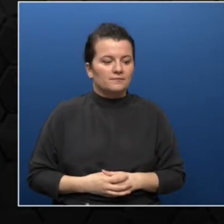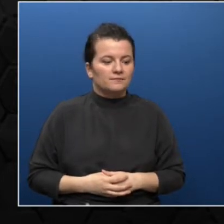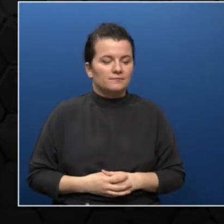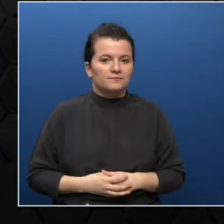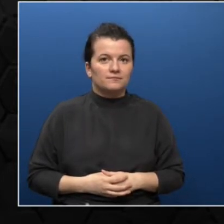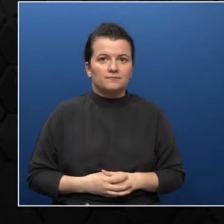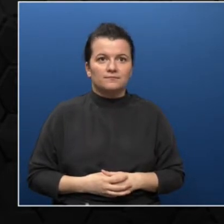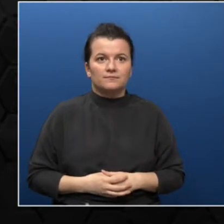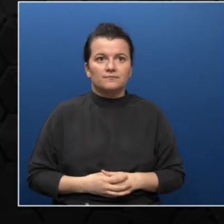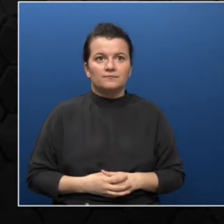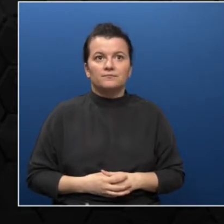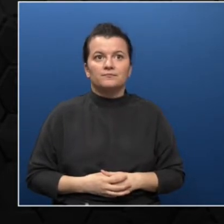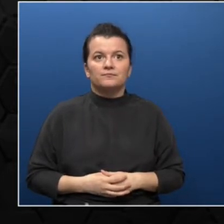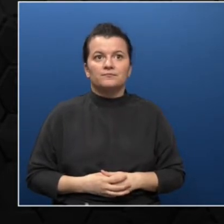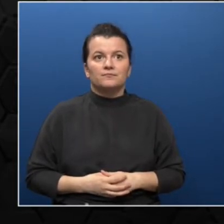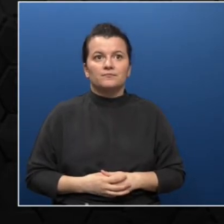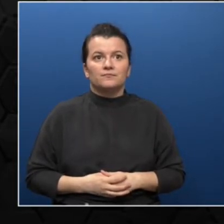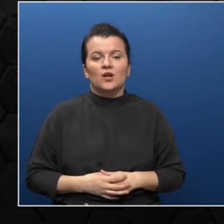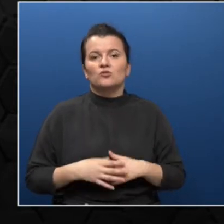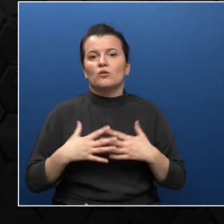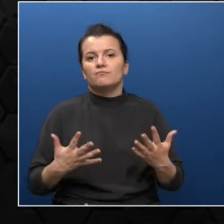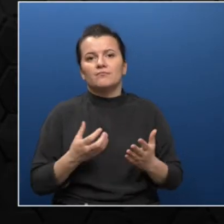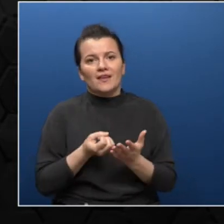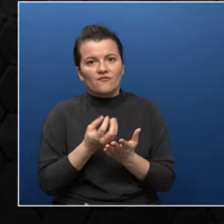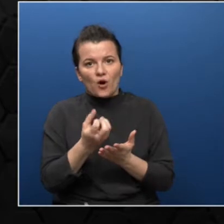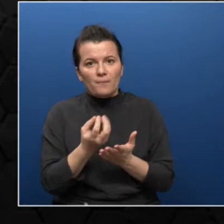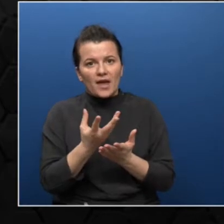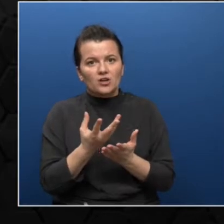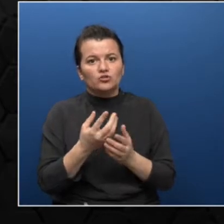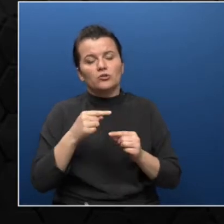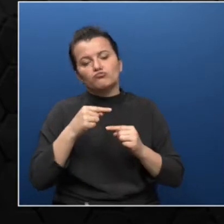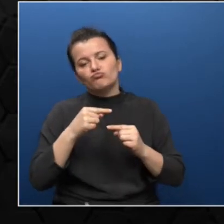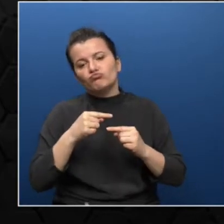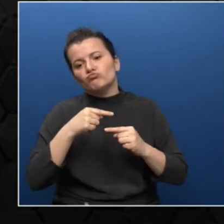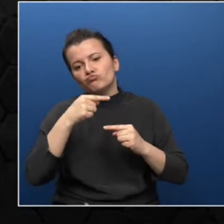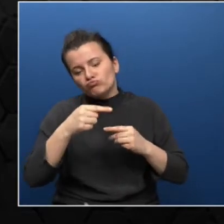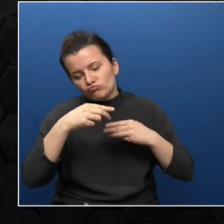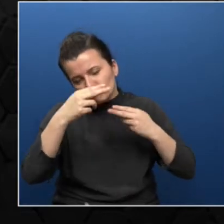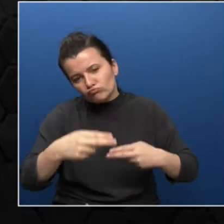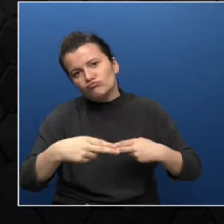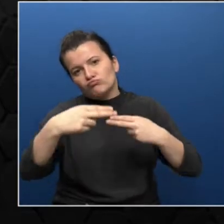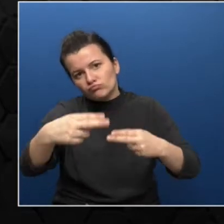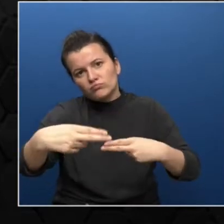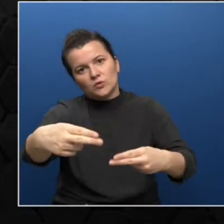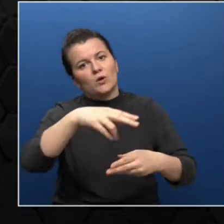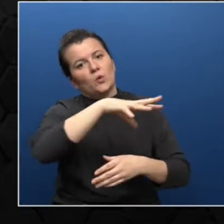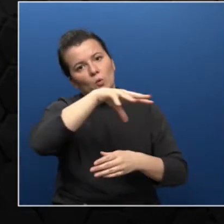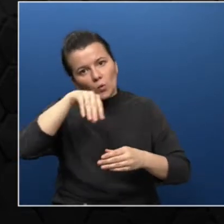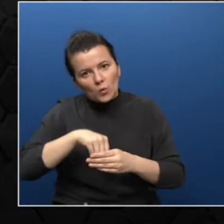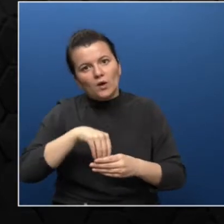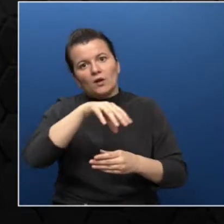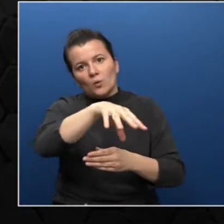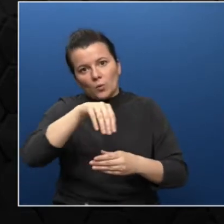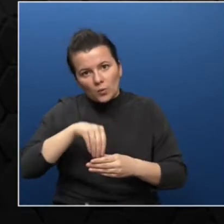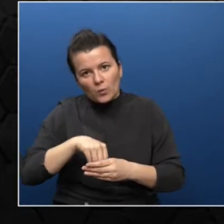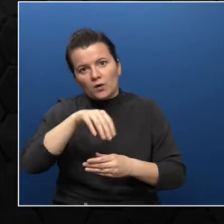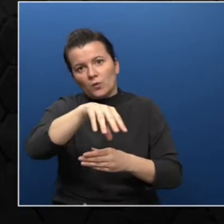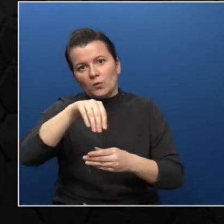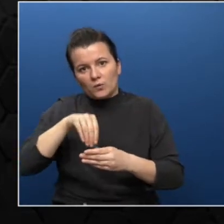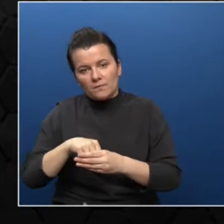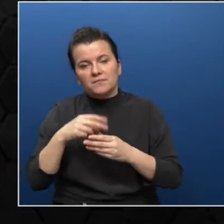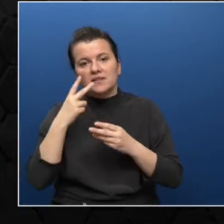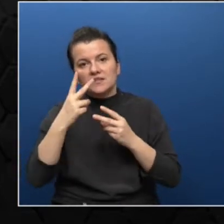sequential. So yeah, you take that data and then you try to predict what type of activity the person in the video is doing. So with